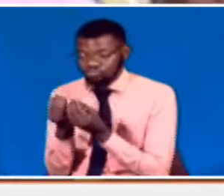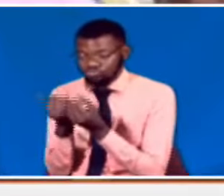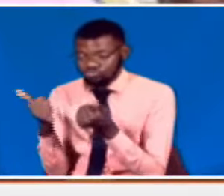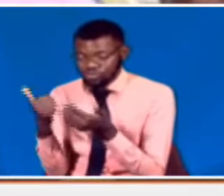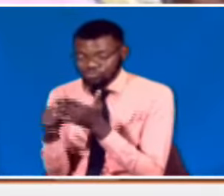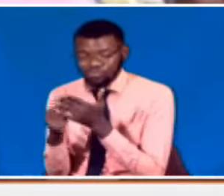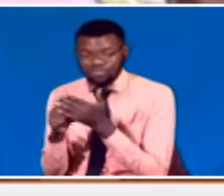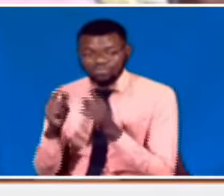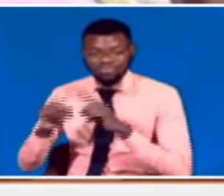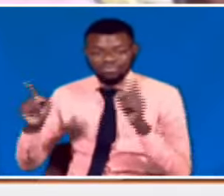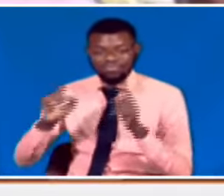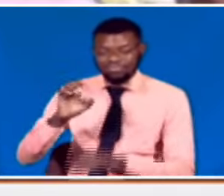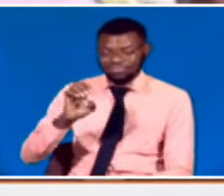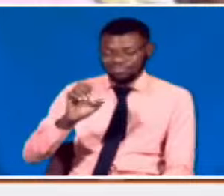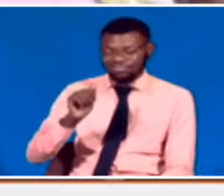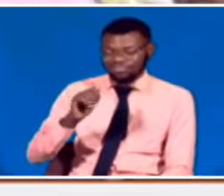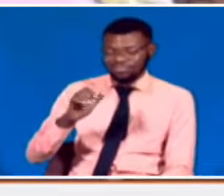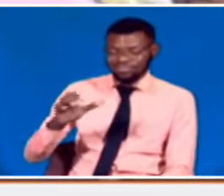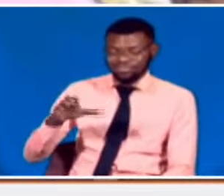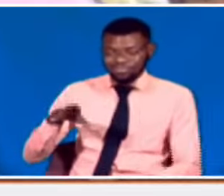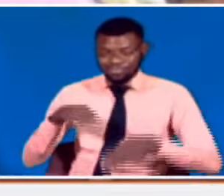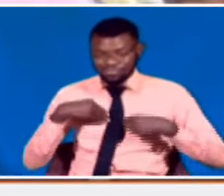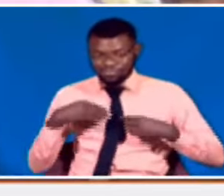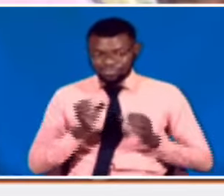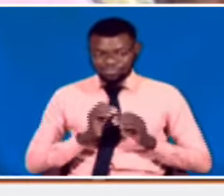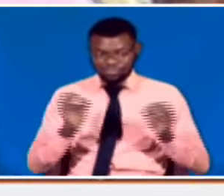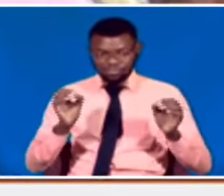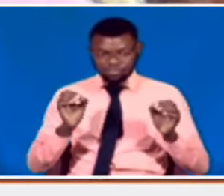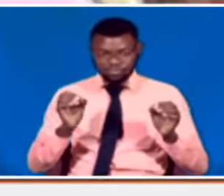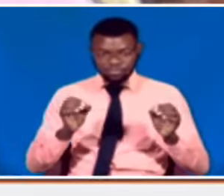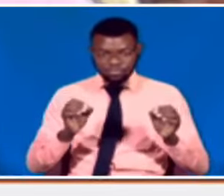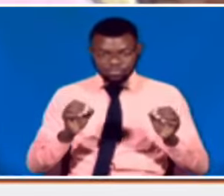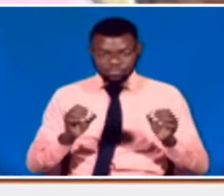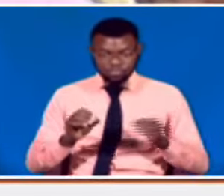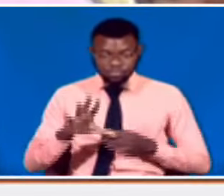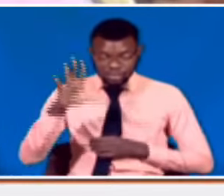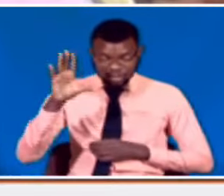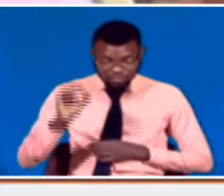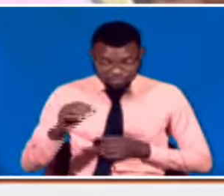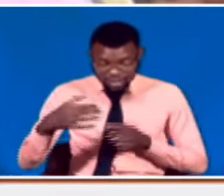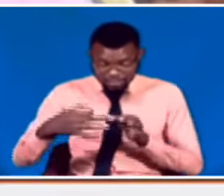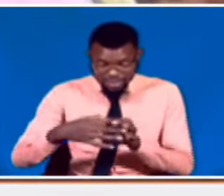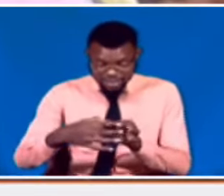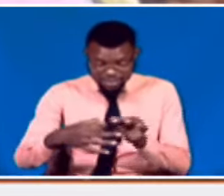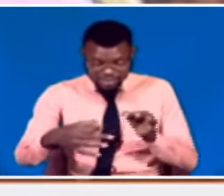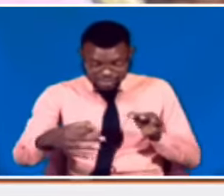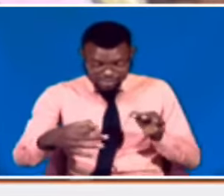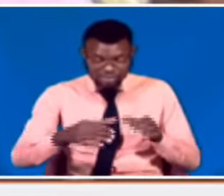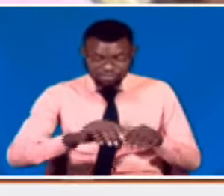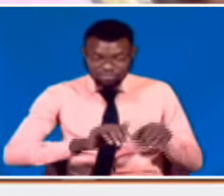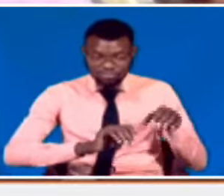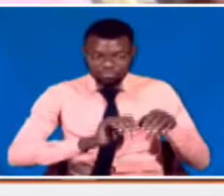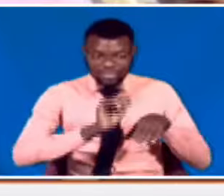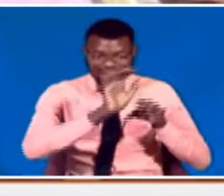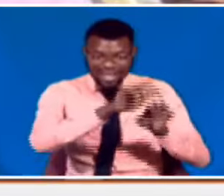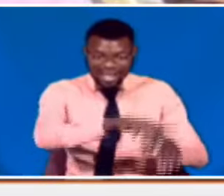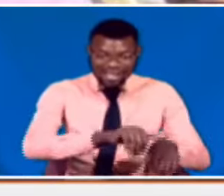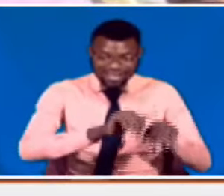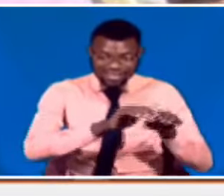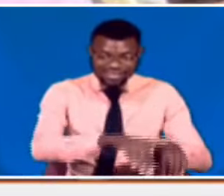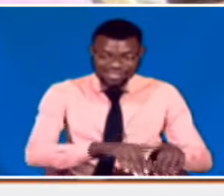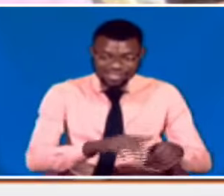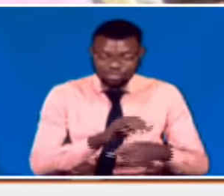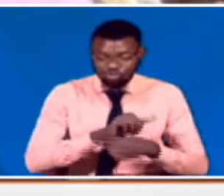For example, we have 50 acres of Njambini Agricultural Training